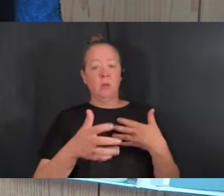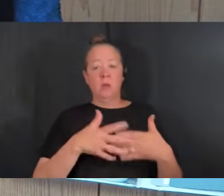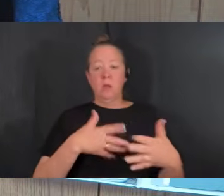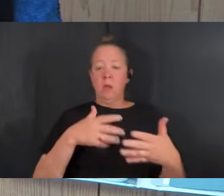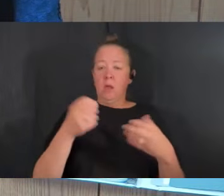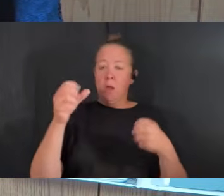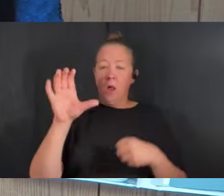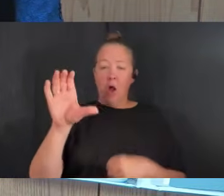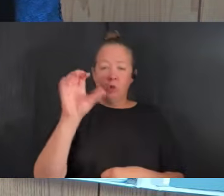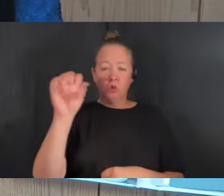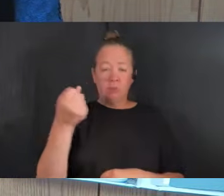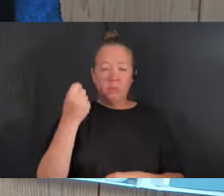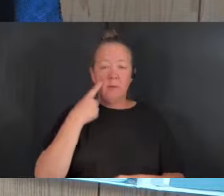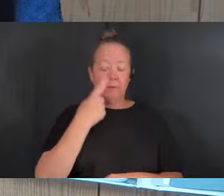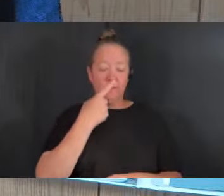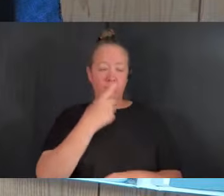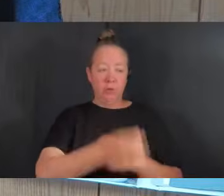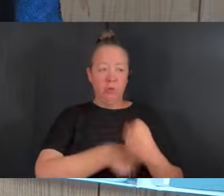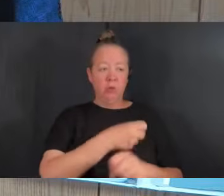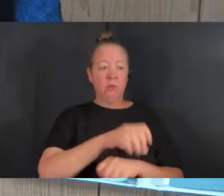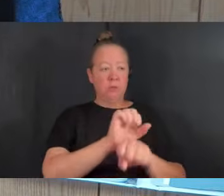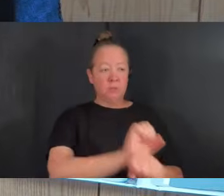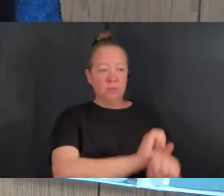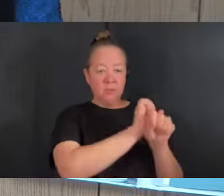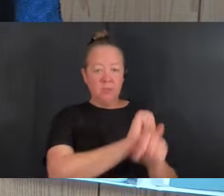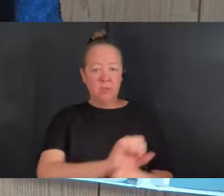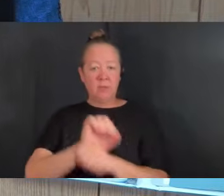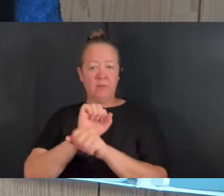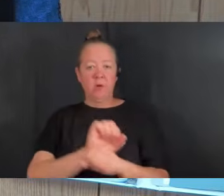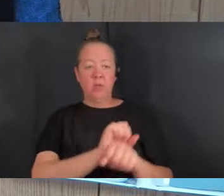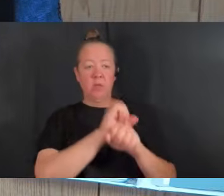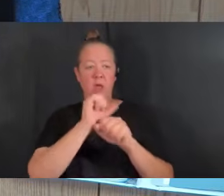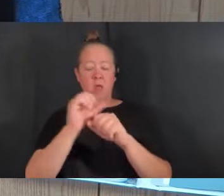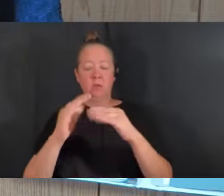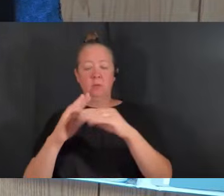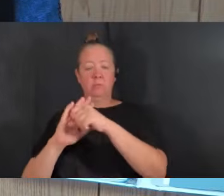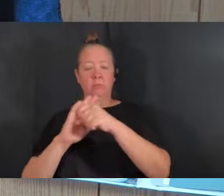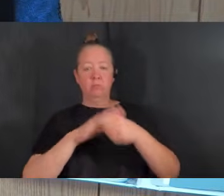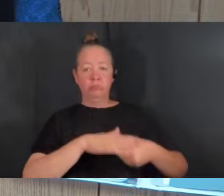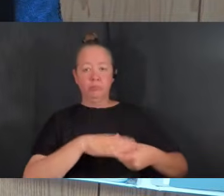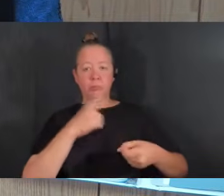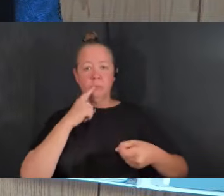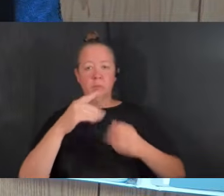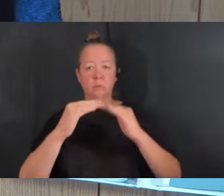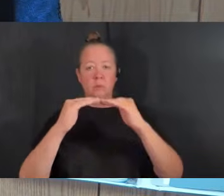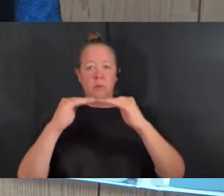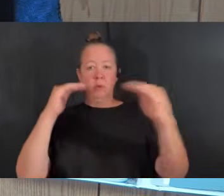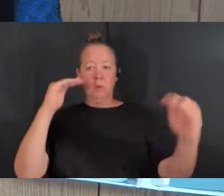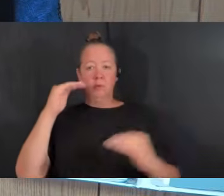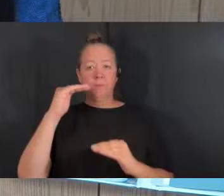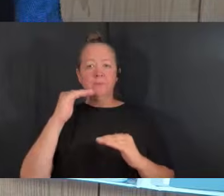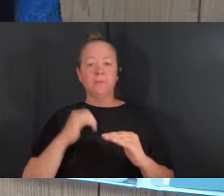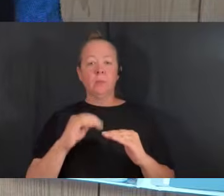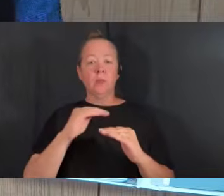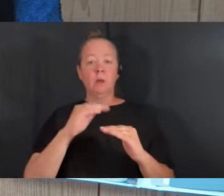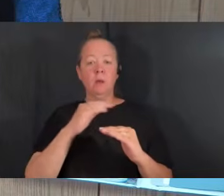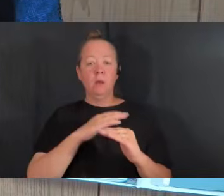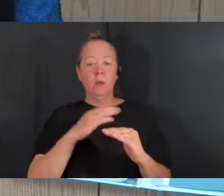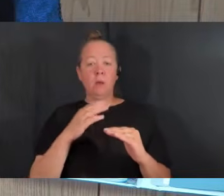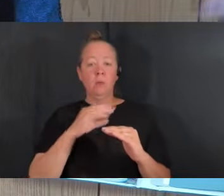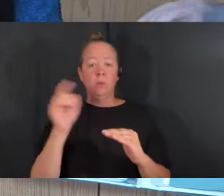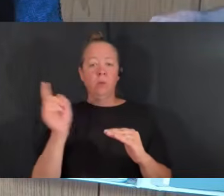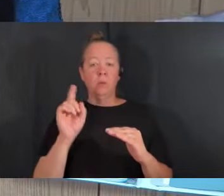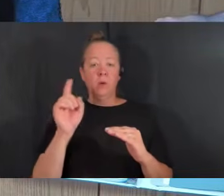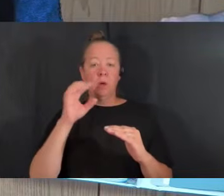injustice, and whereas African American history has gone unrecognized, not discussed, and or covered up, the